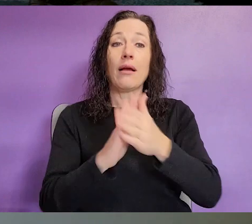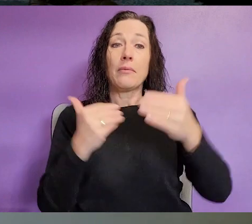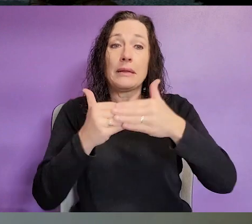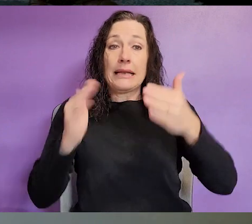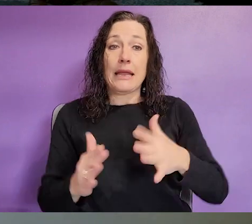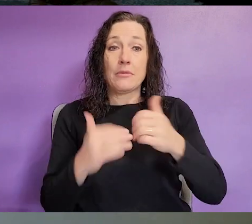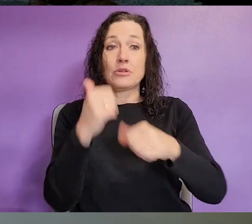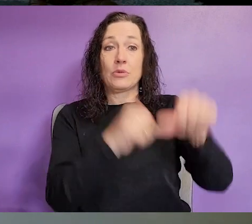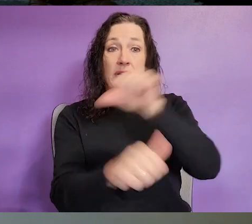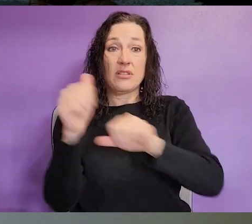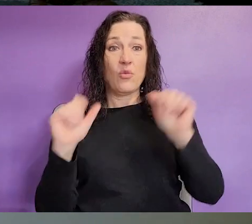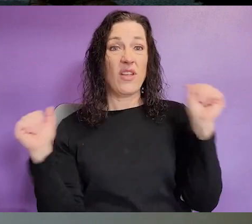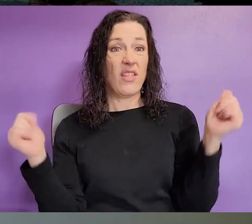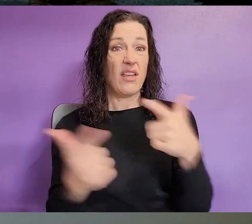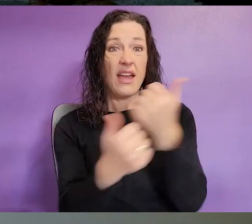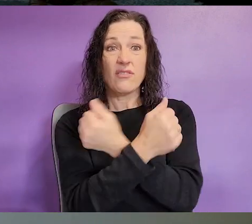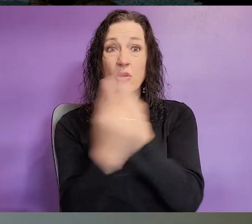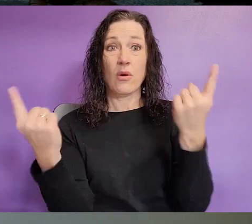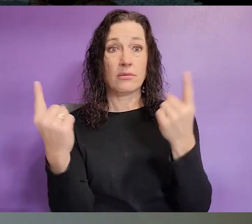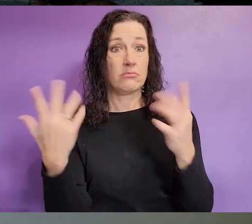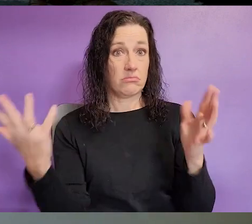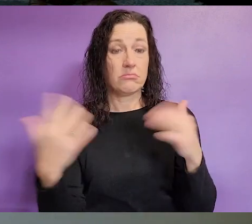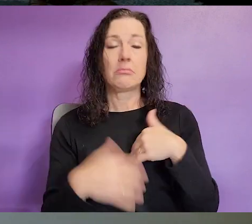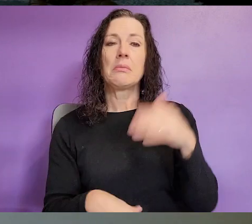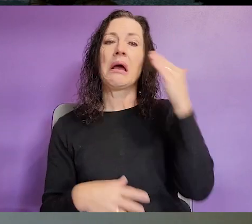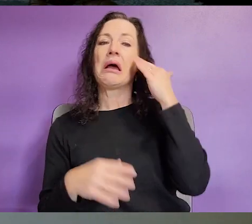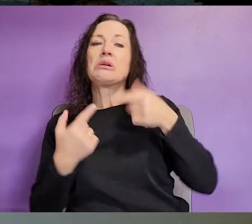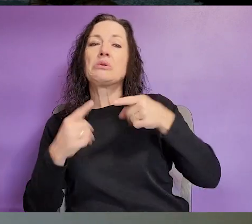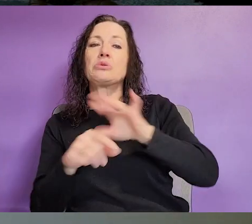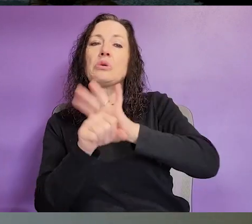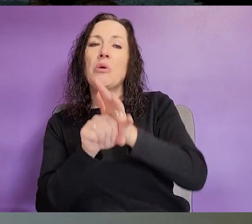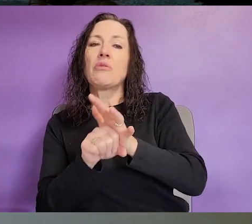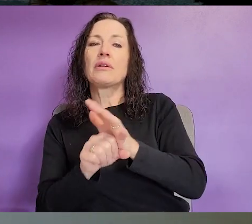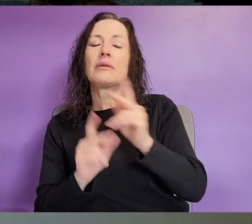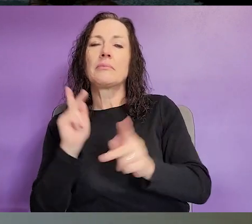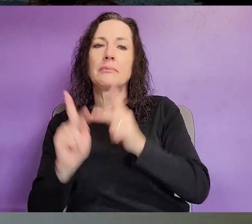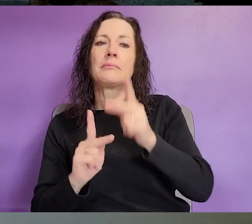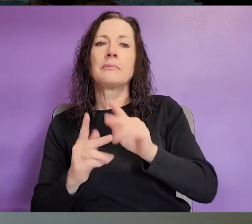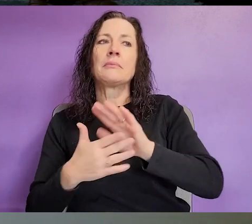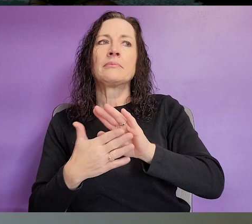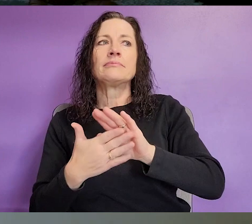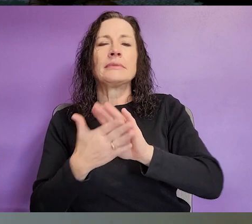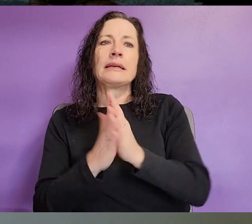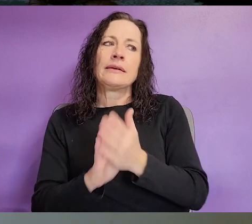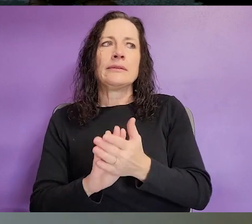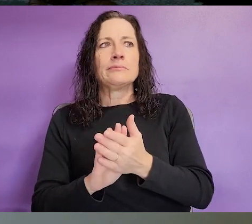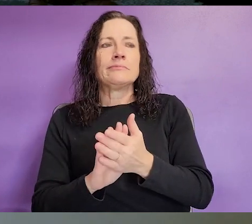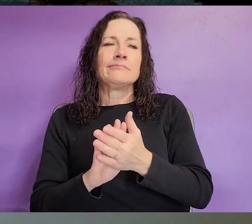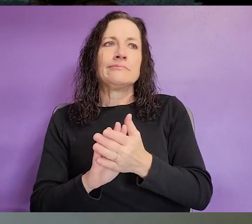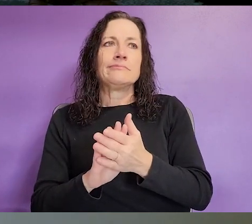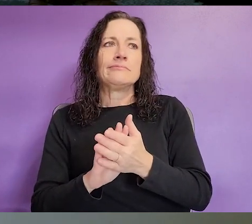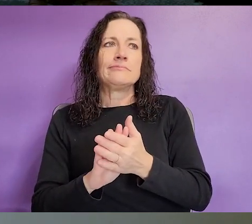I'm aware that after COVID or during COVID, people became